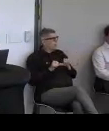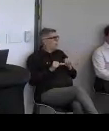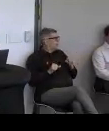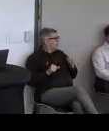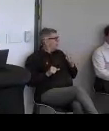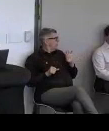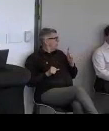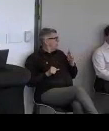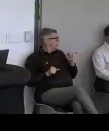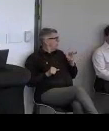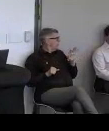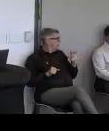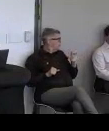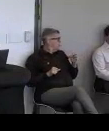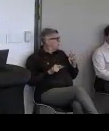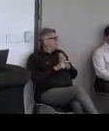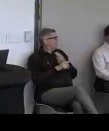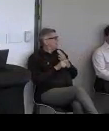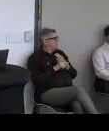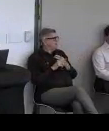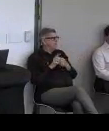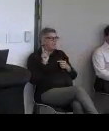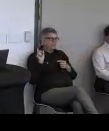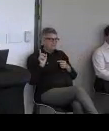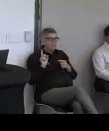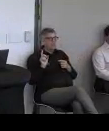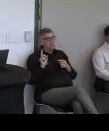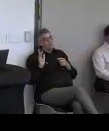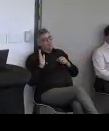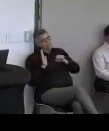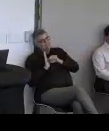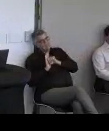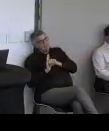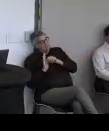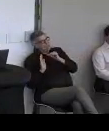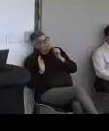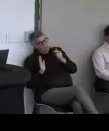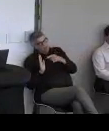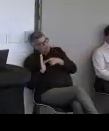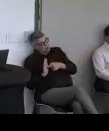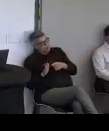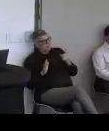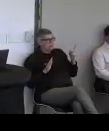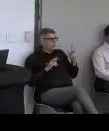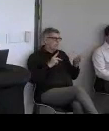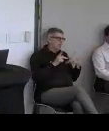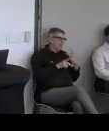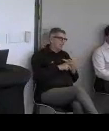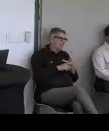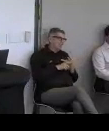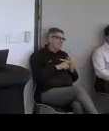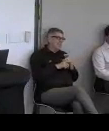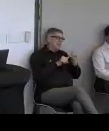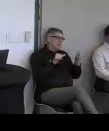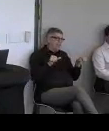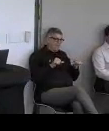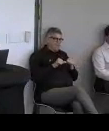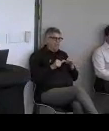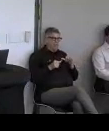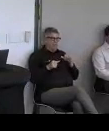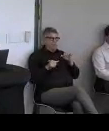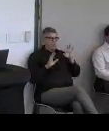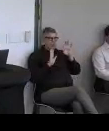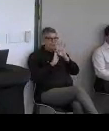These are used to represent areas of space that a symbol or a line type wouldn't adequately show. Area textures can be dots,